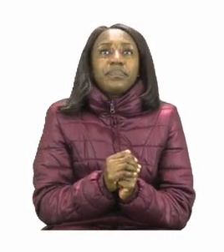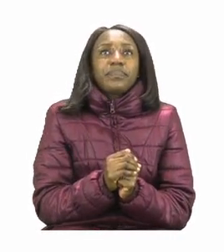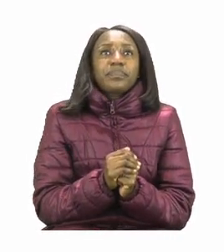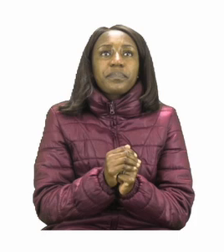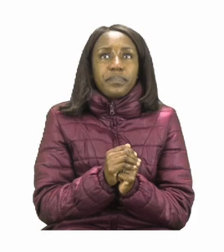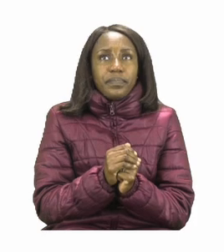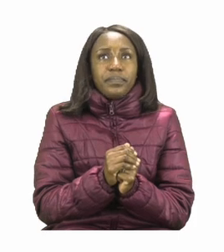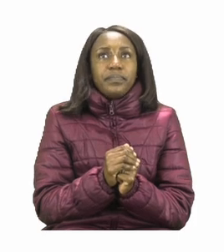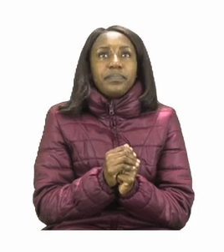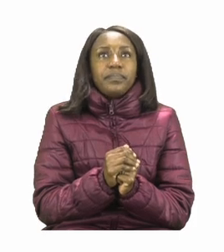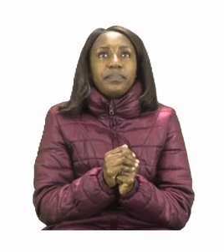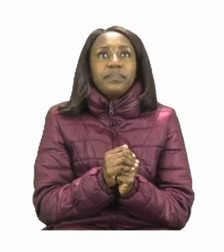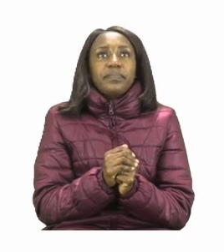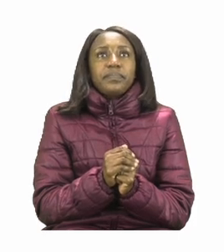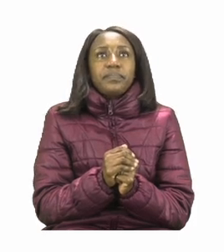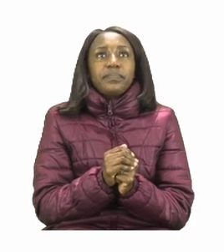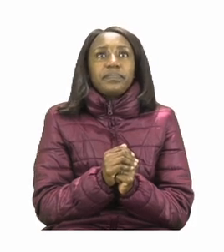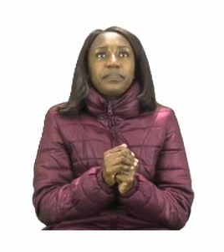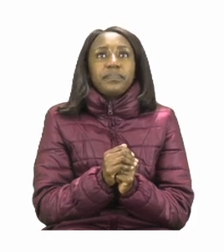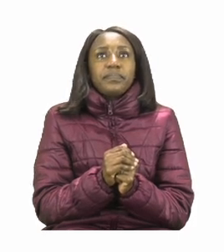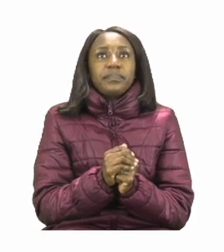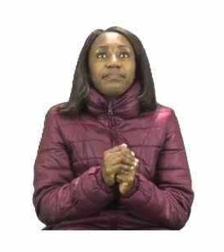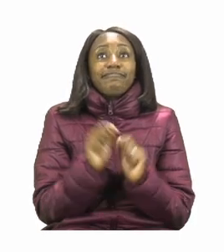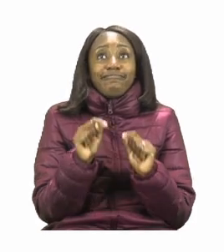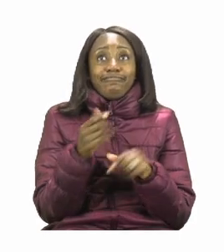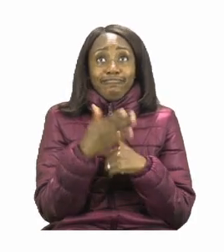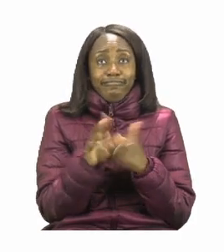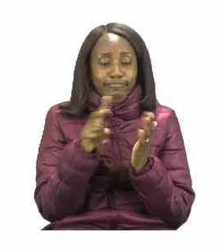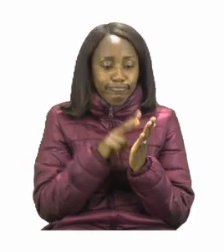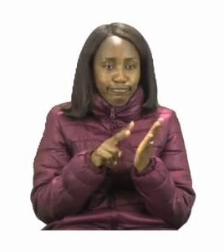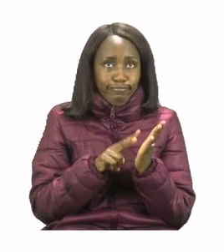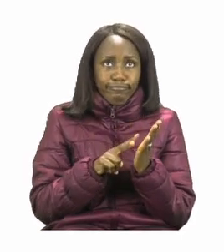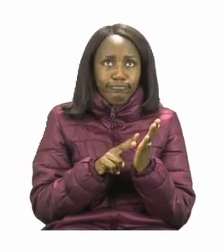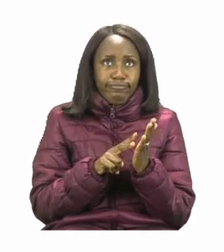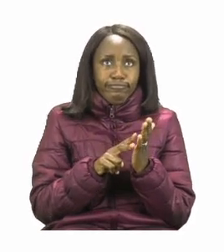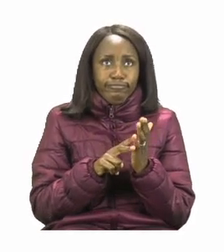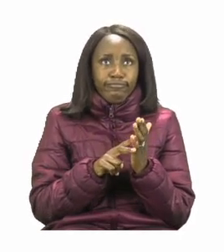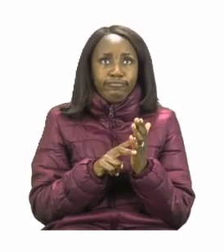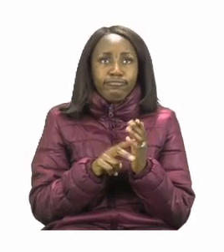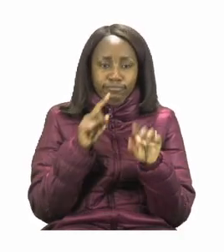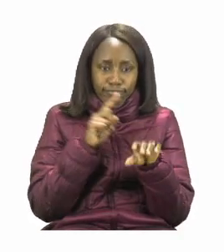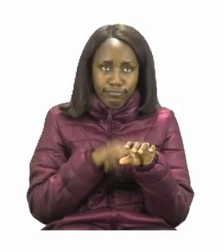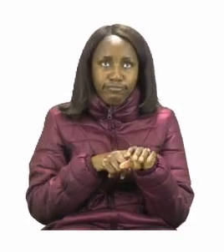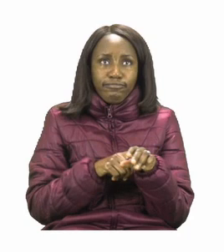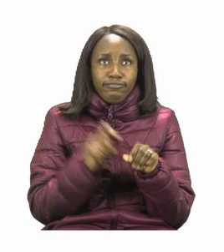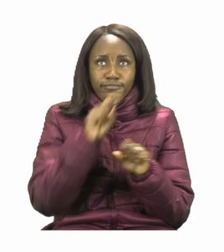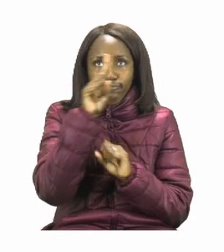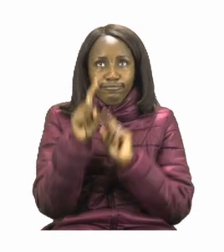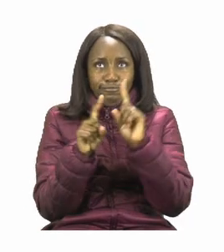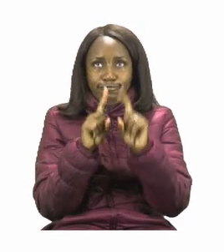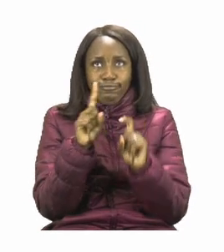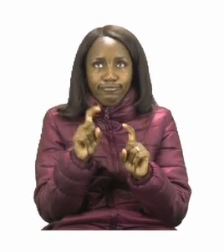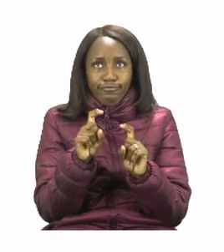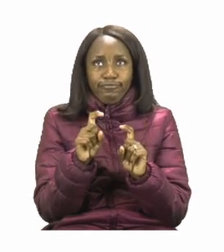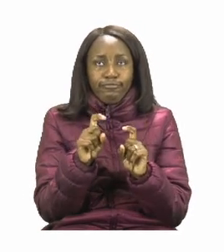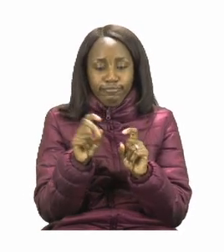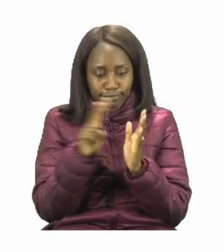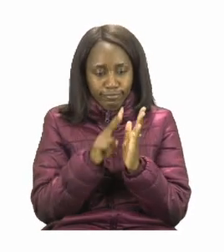danger. So now that we are done reading our comprehension, it's now time for our